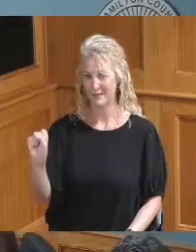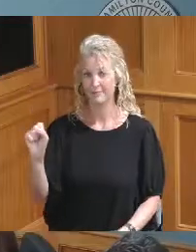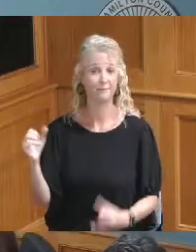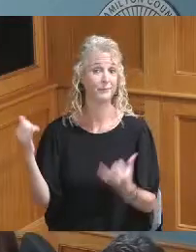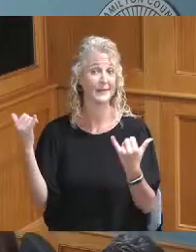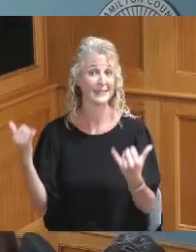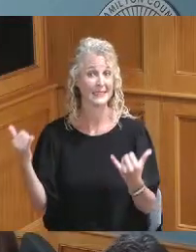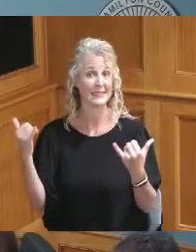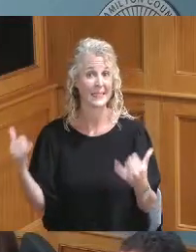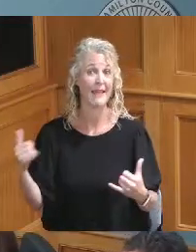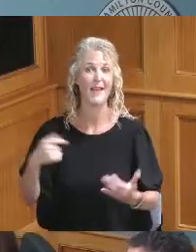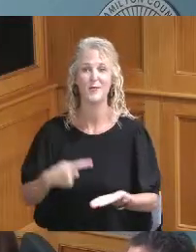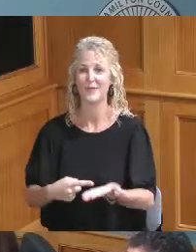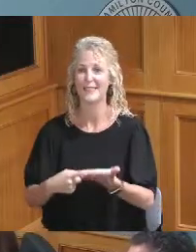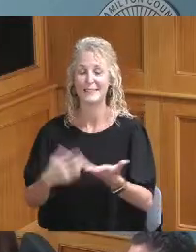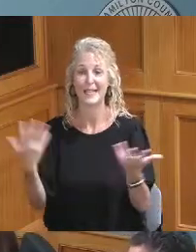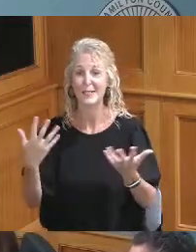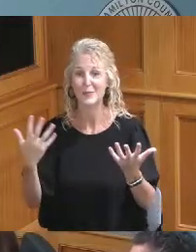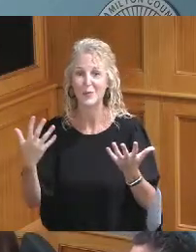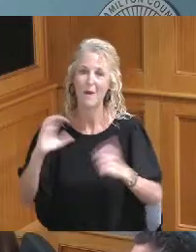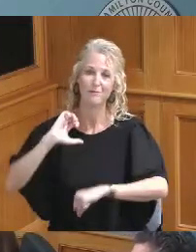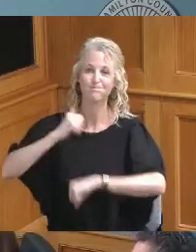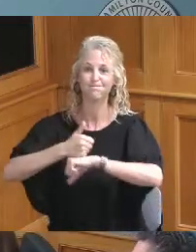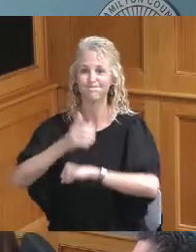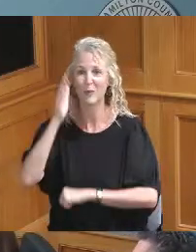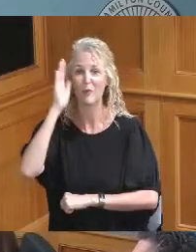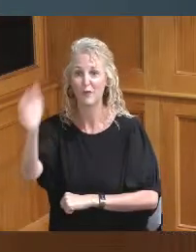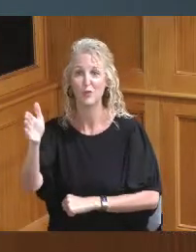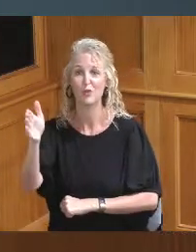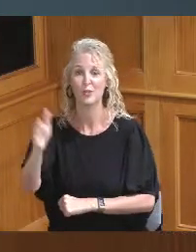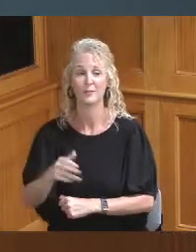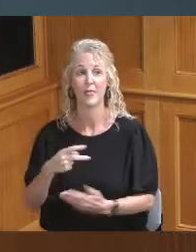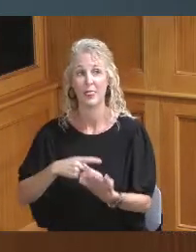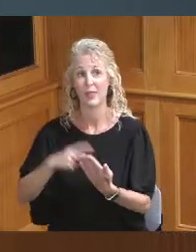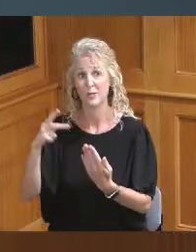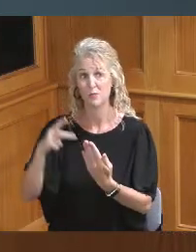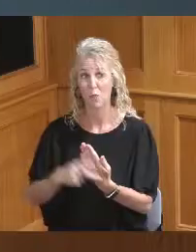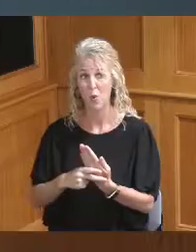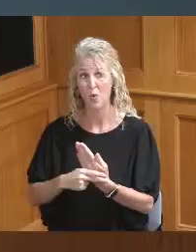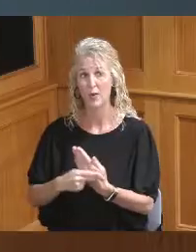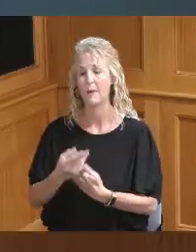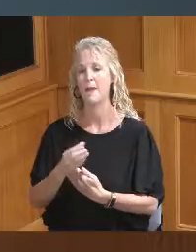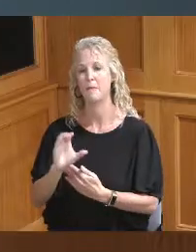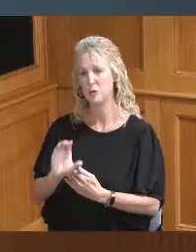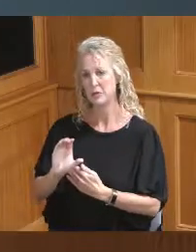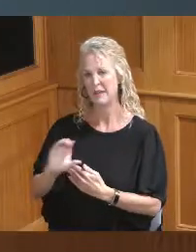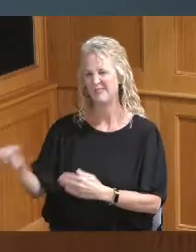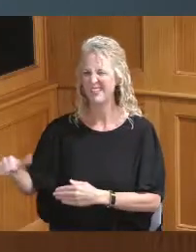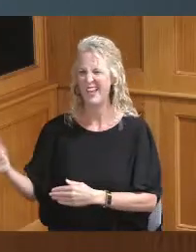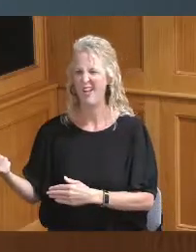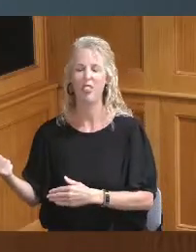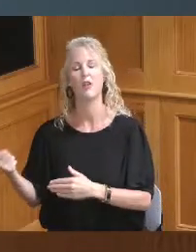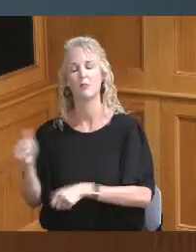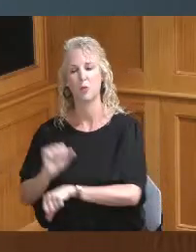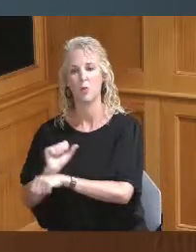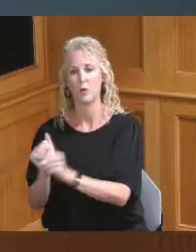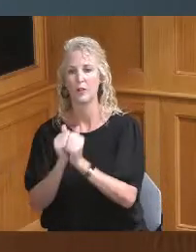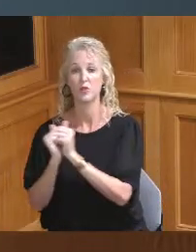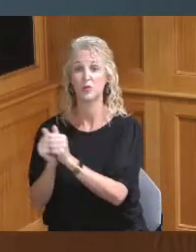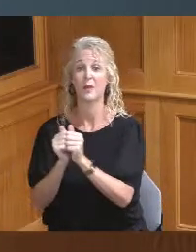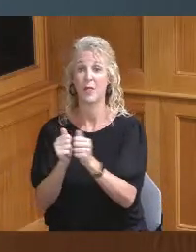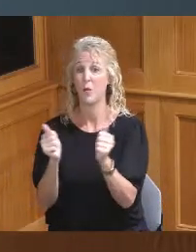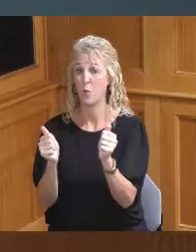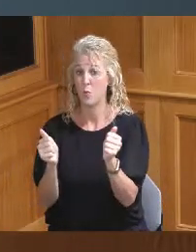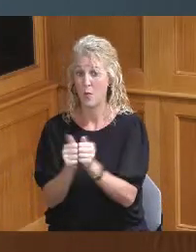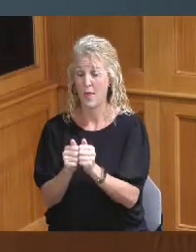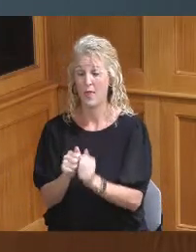about Building Futures. This is a program that the Hamilton County and others are doing in partnership with the Urban League.